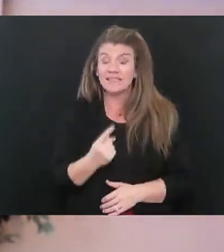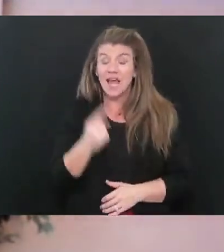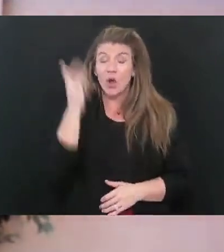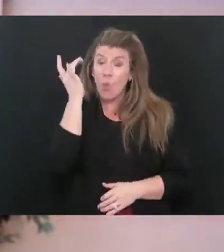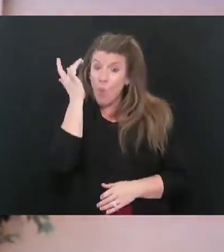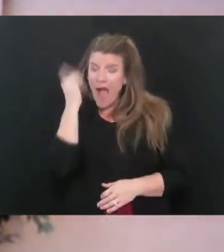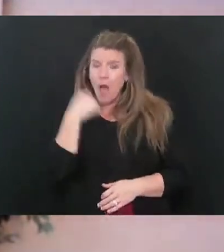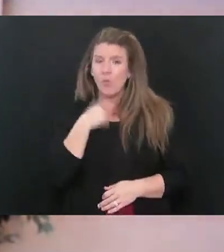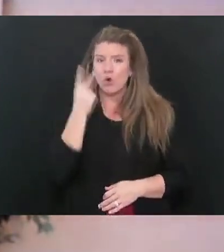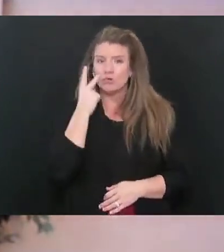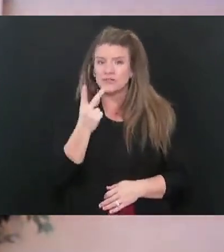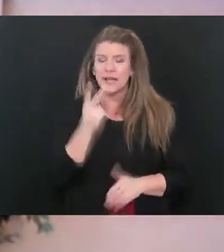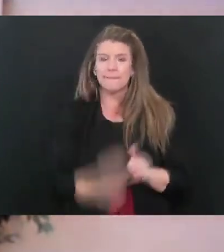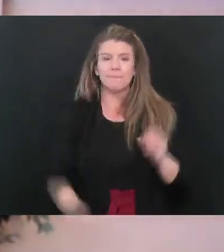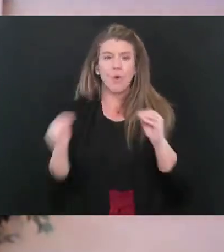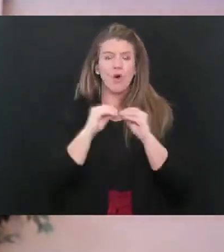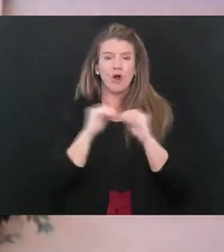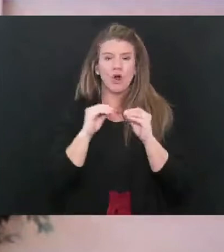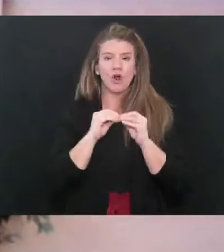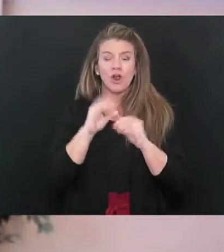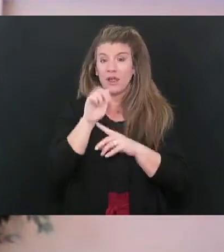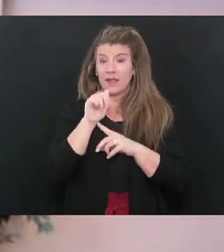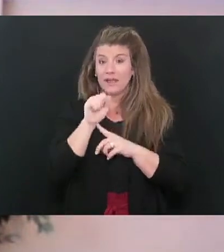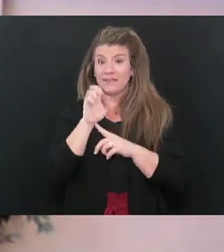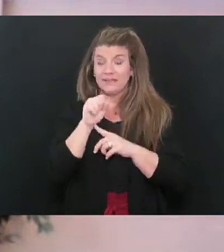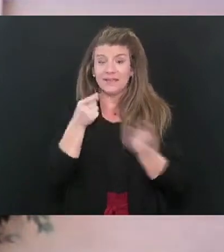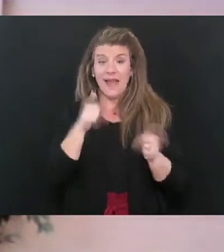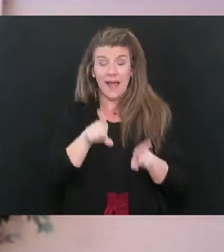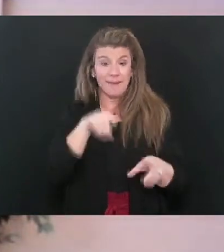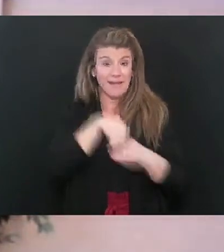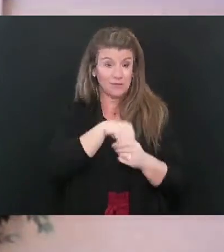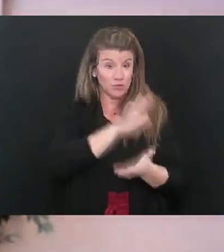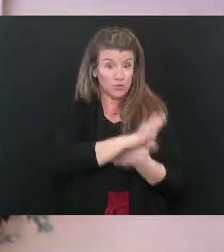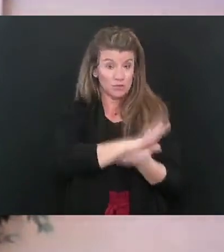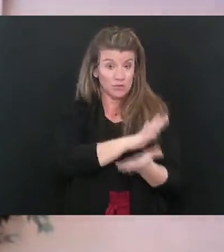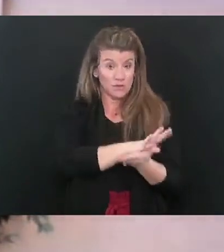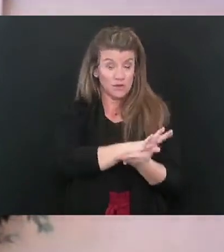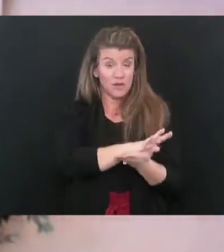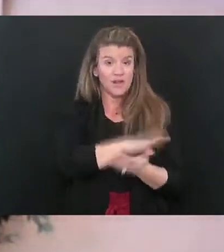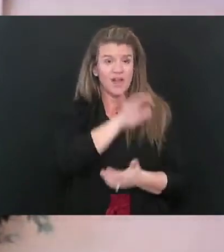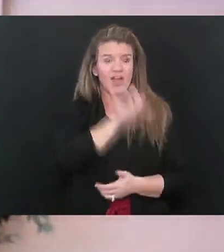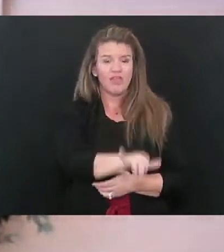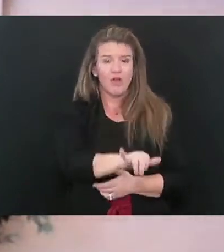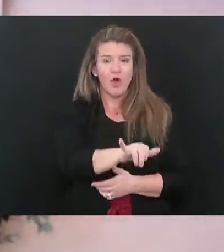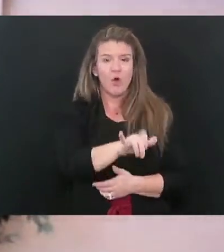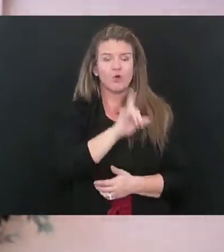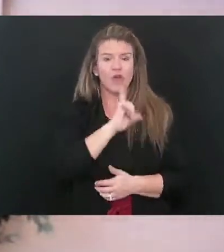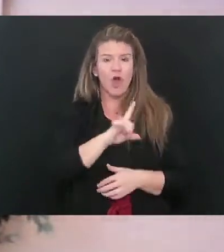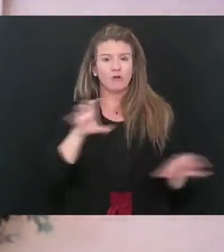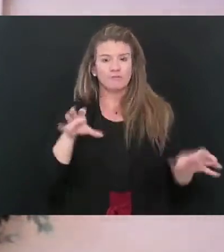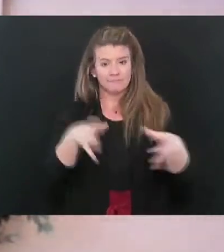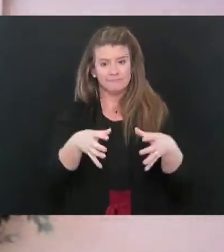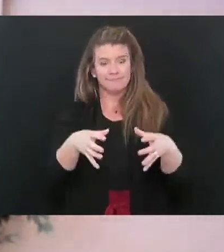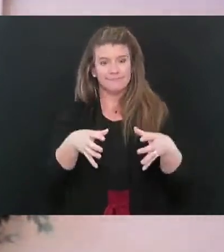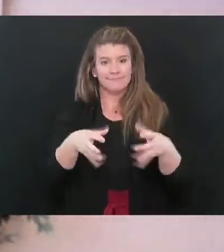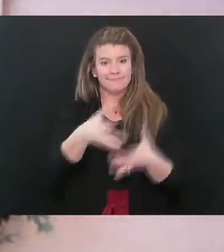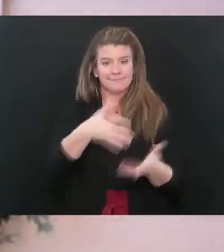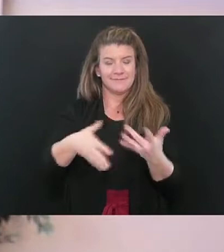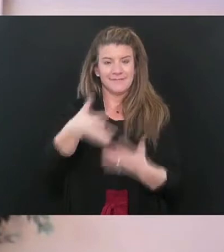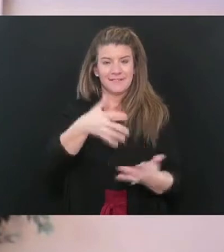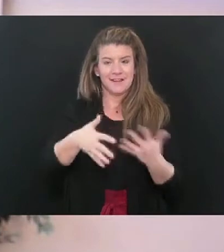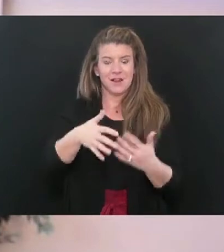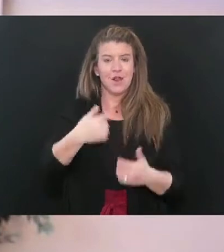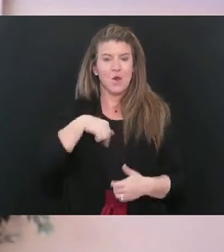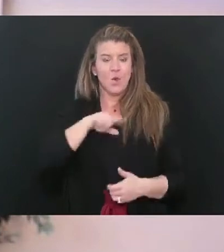we're seeing more cases happening in schools, and those being congregate settings, that we are